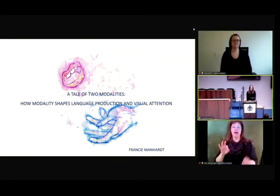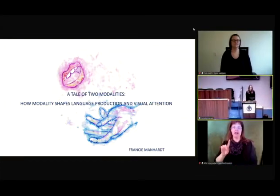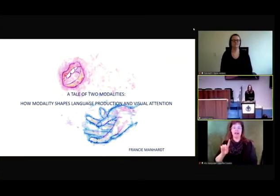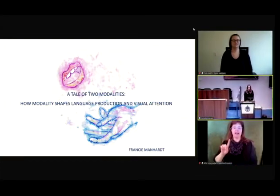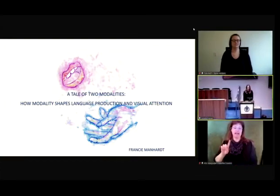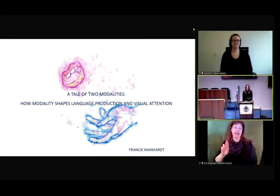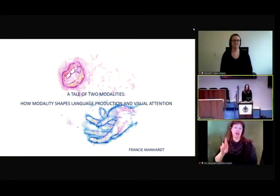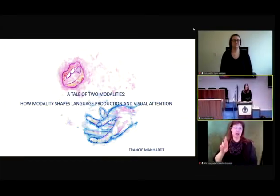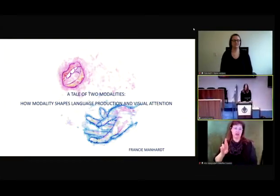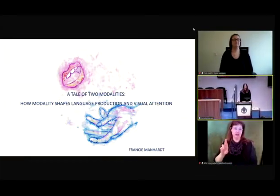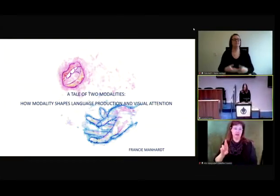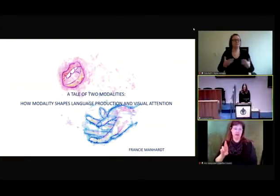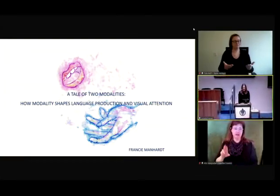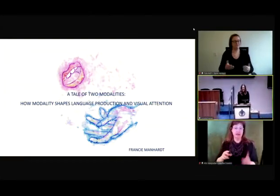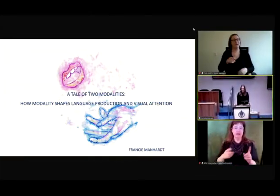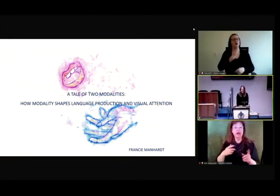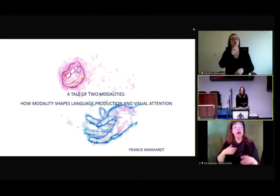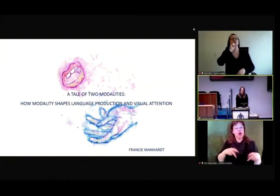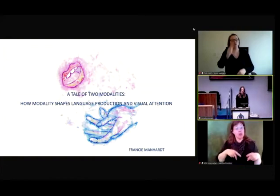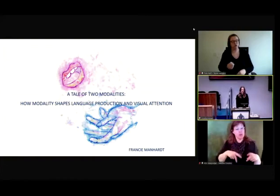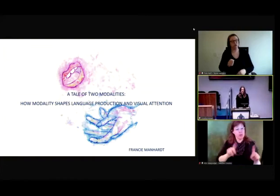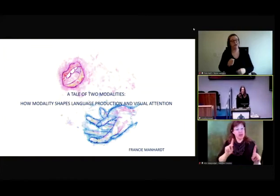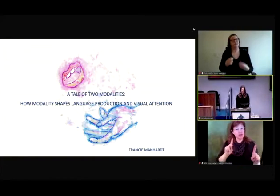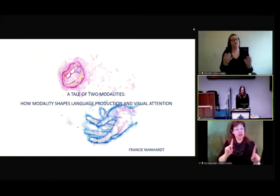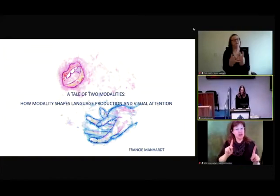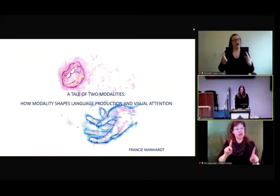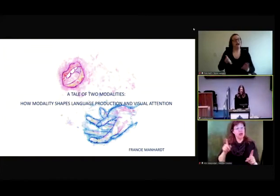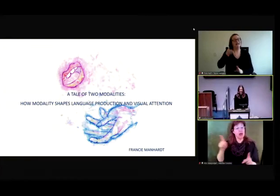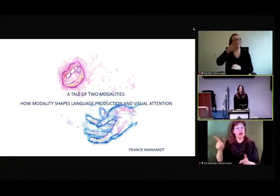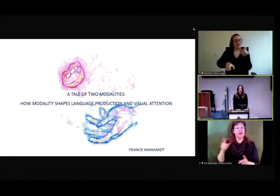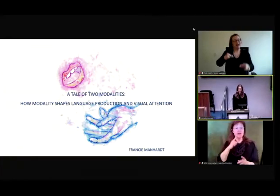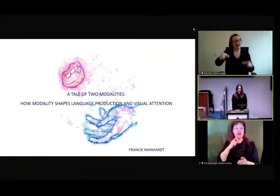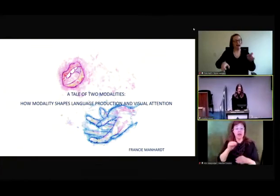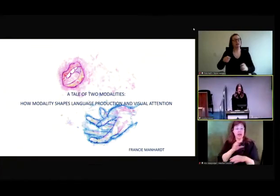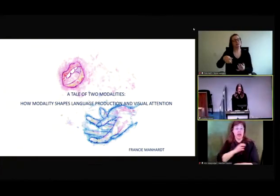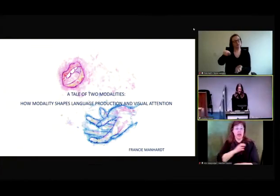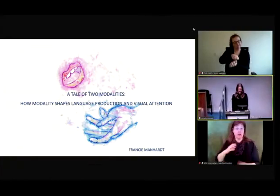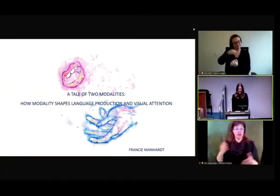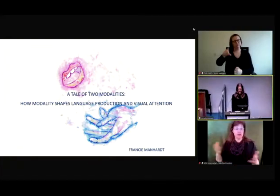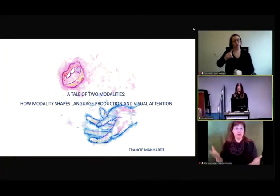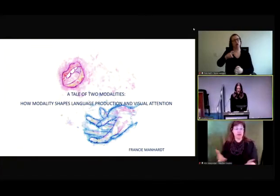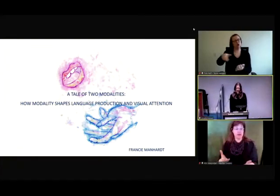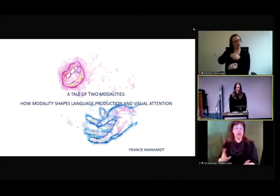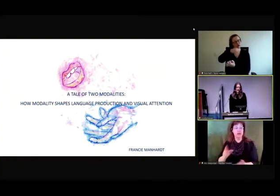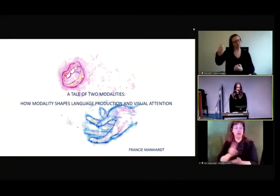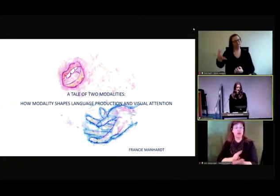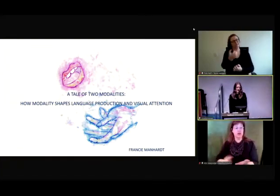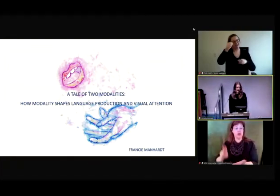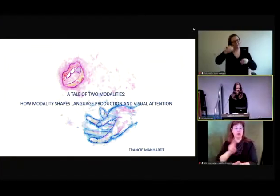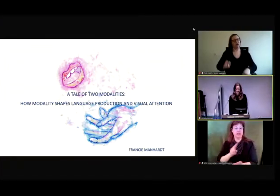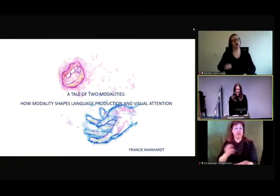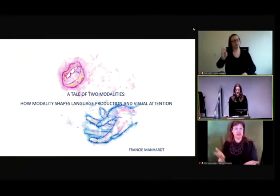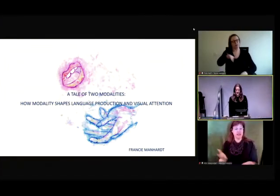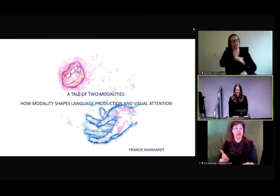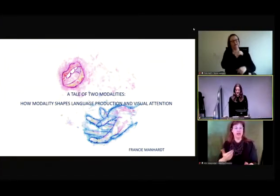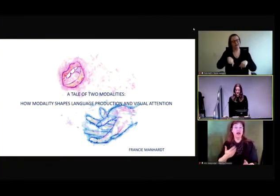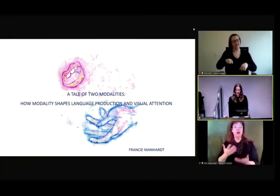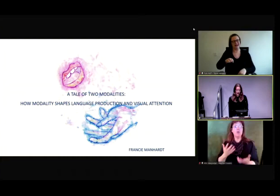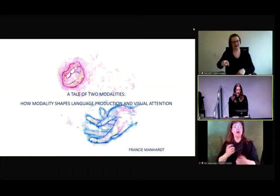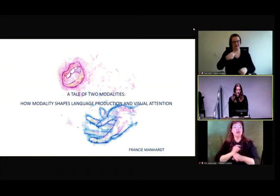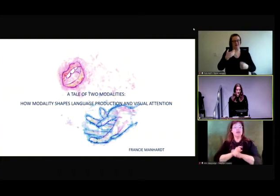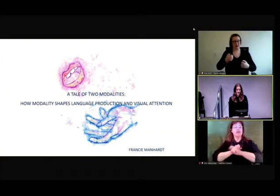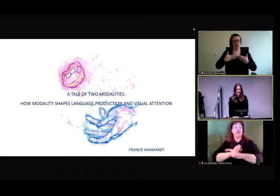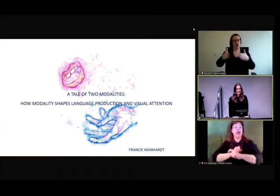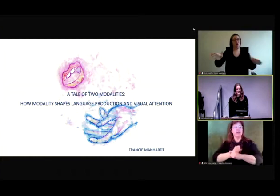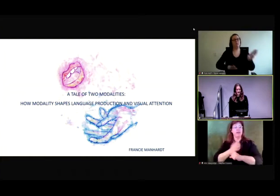With the permission of the Council of Deans, and in order to obtain the degree of doctor from Radboud University Nijmegen, I would like to defend in public